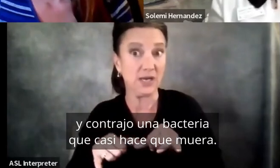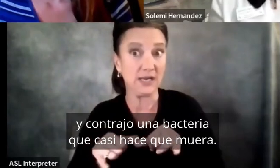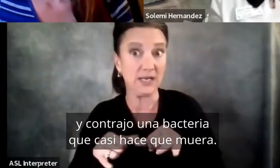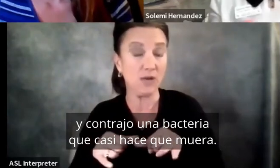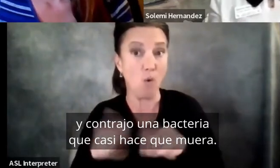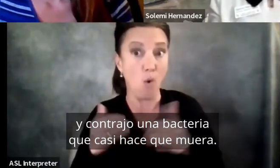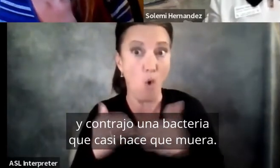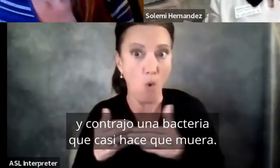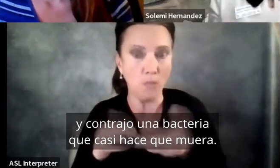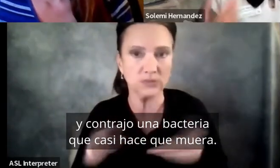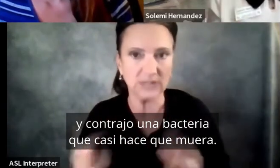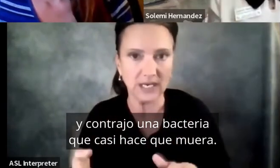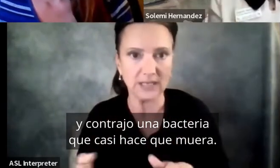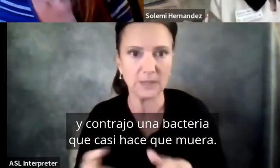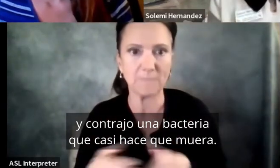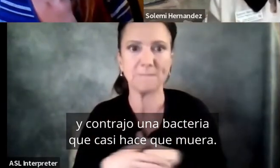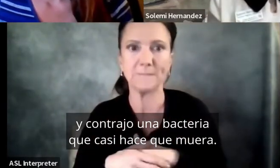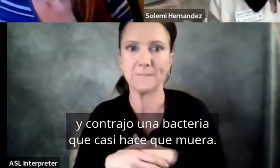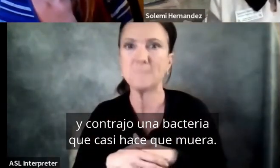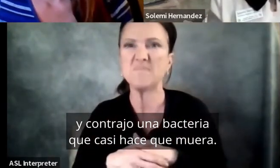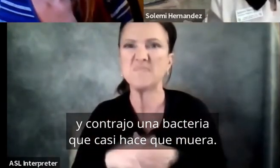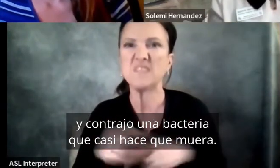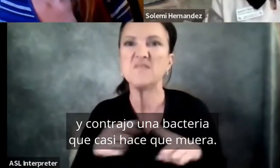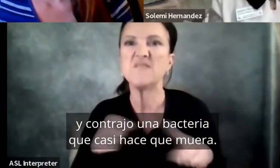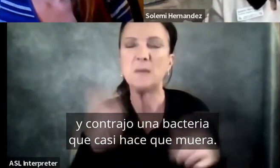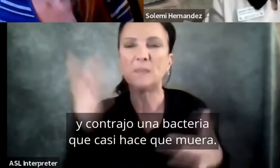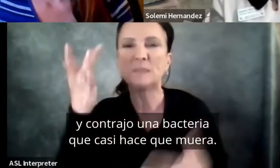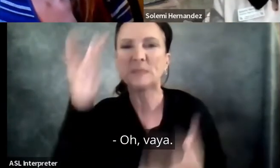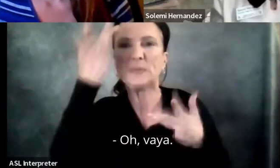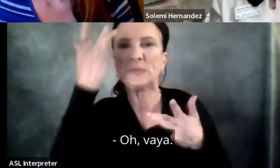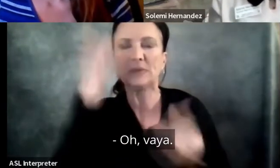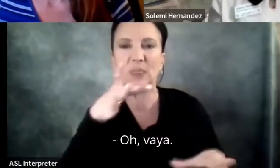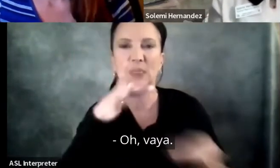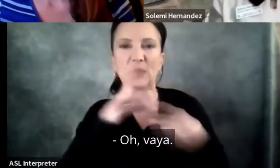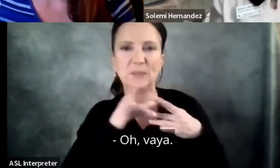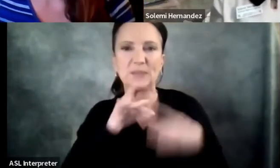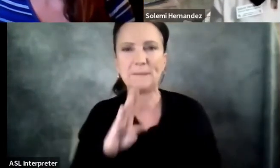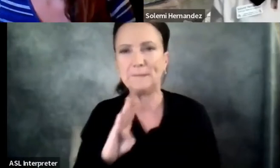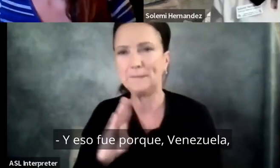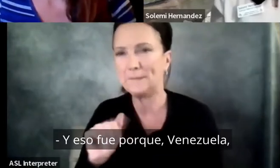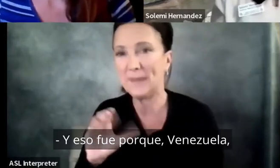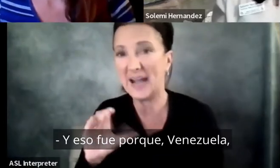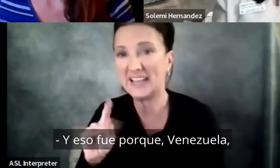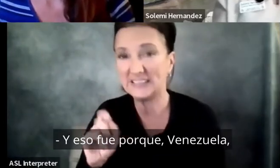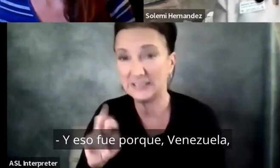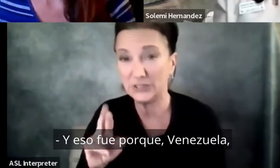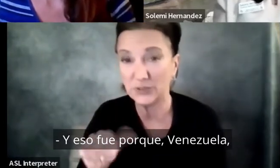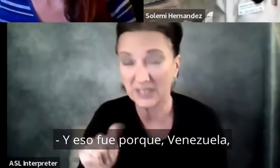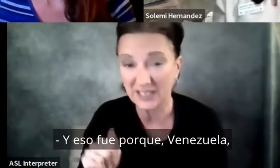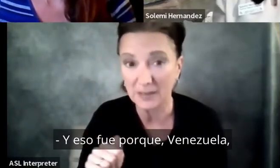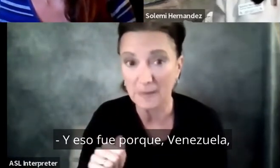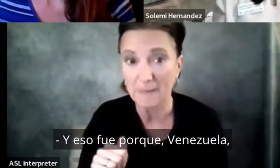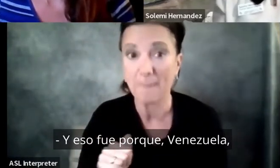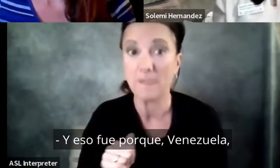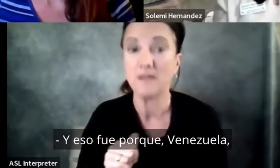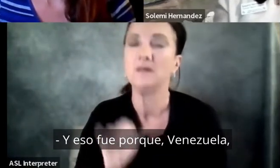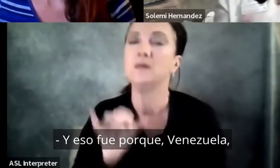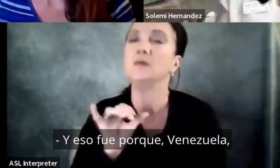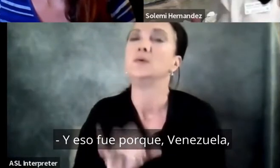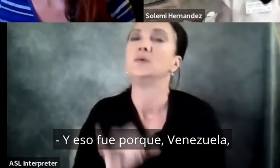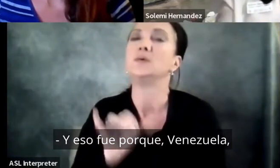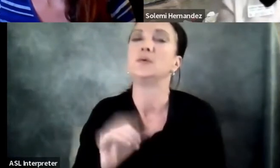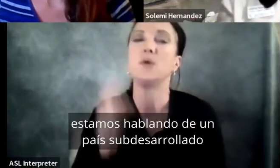and he contracted a bacteria that he almost died. Wow. And that was because,